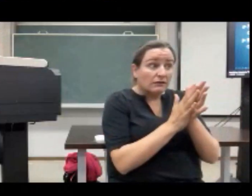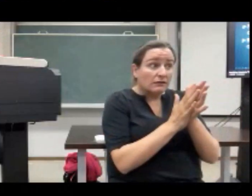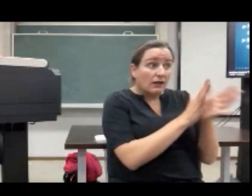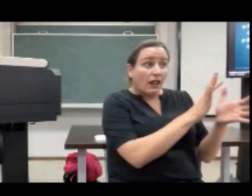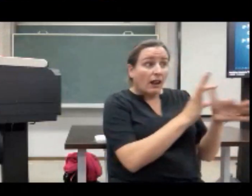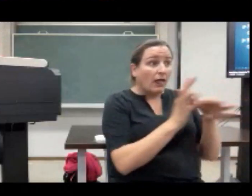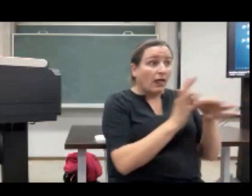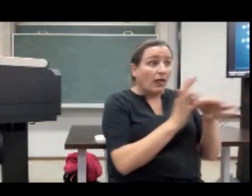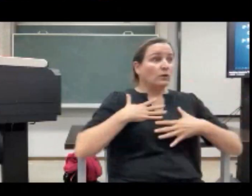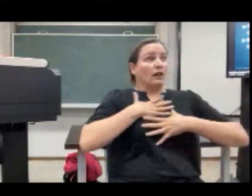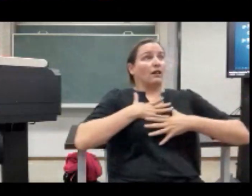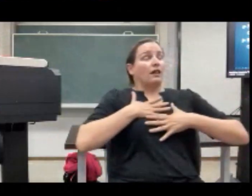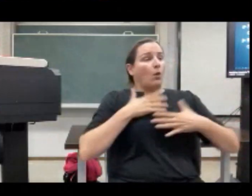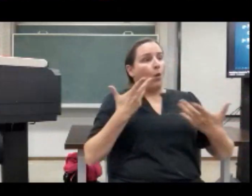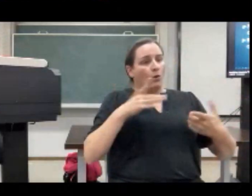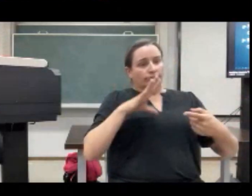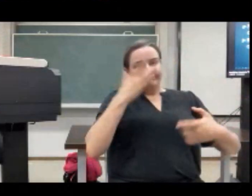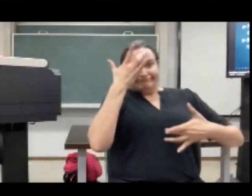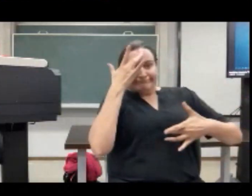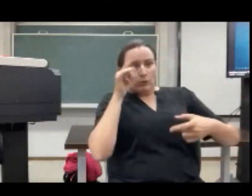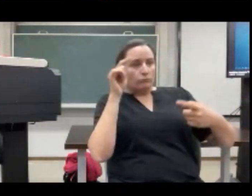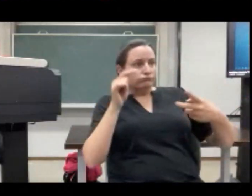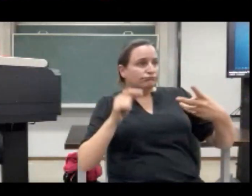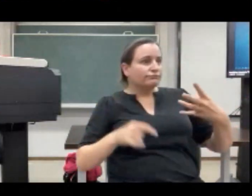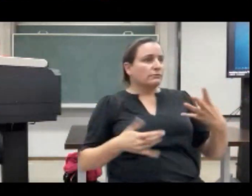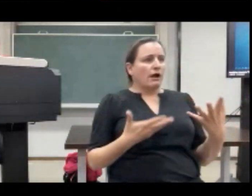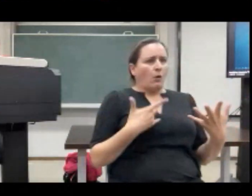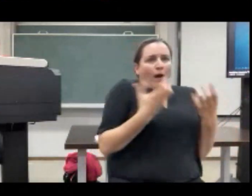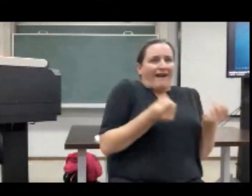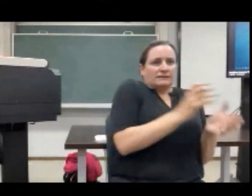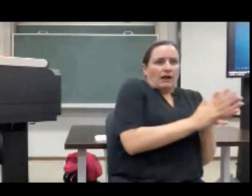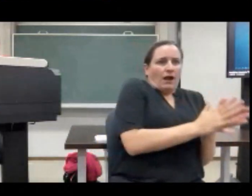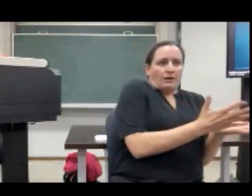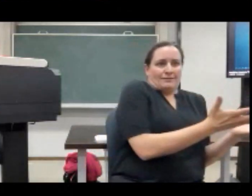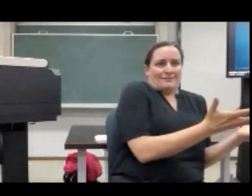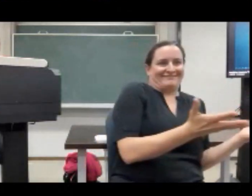indicate that trauma has taken place.